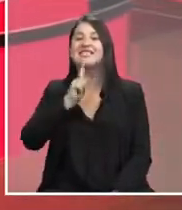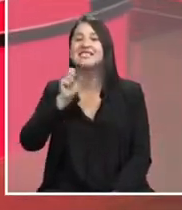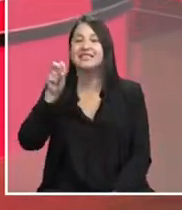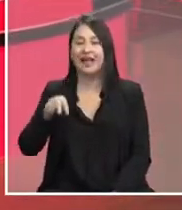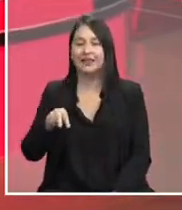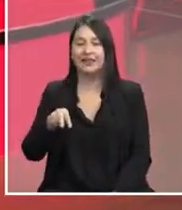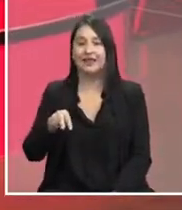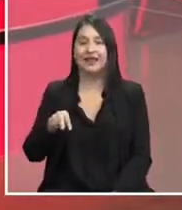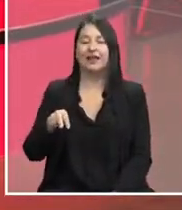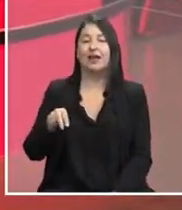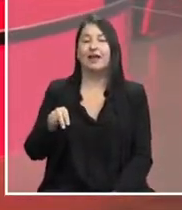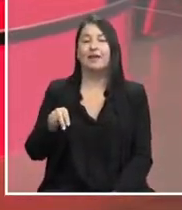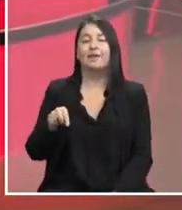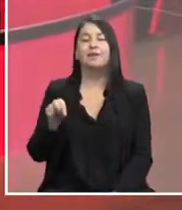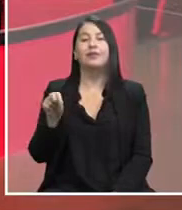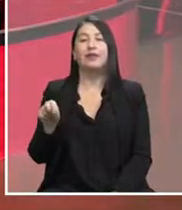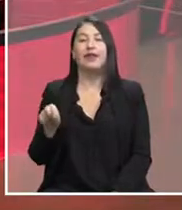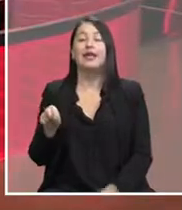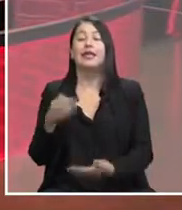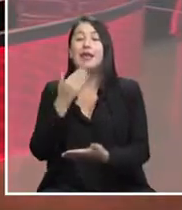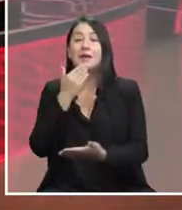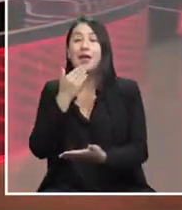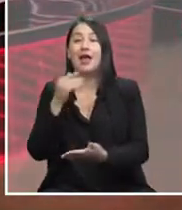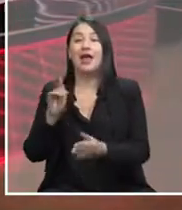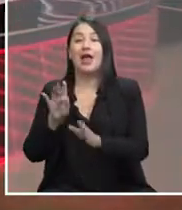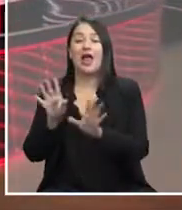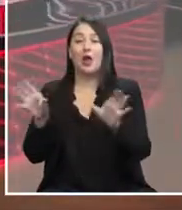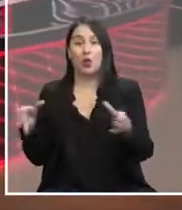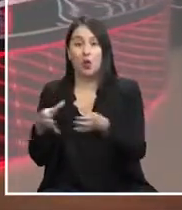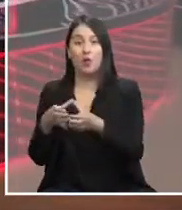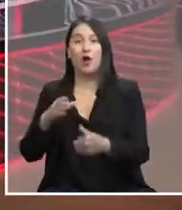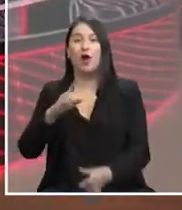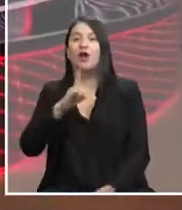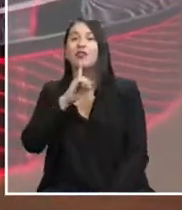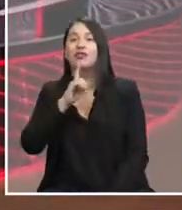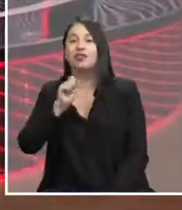is something very different, which is not really a state.